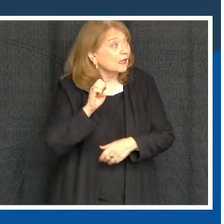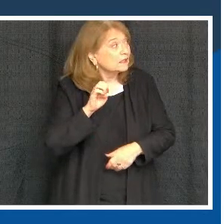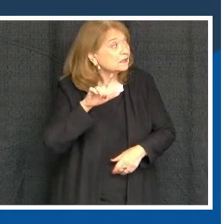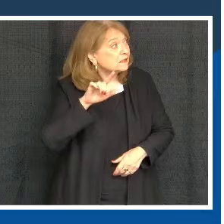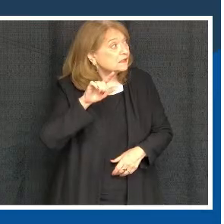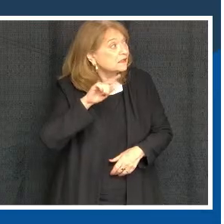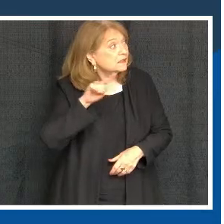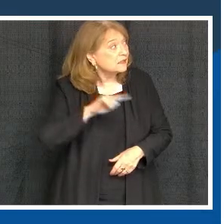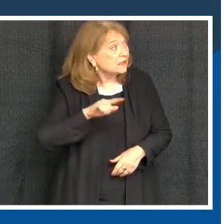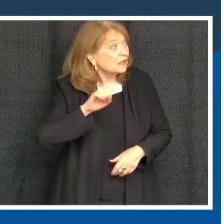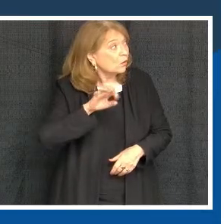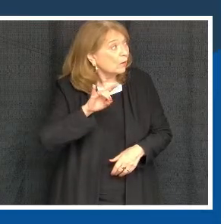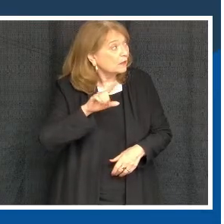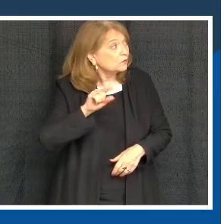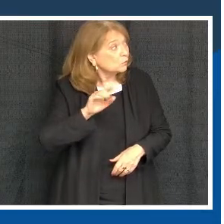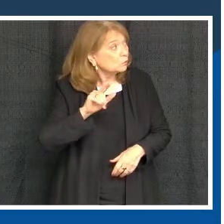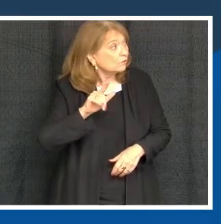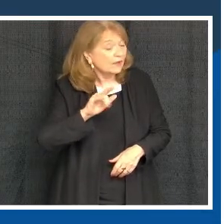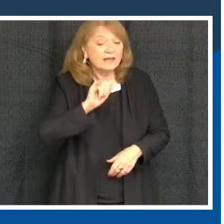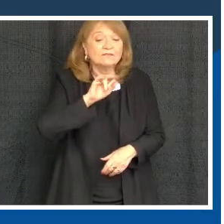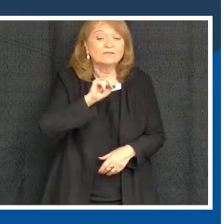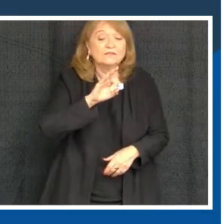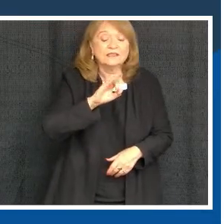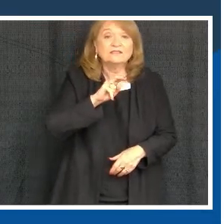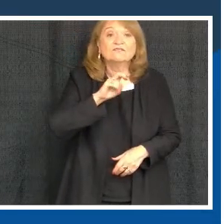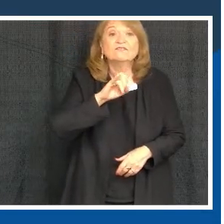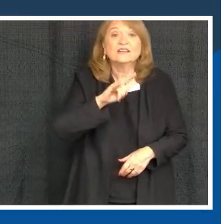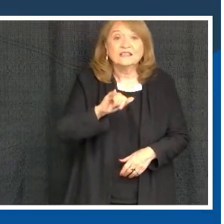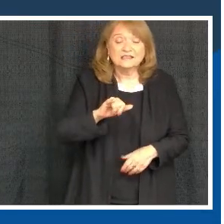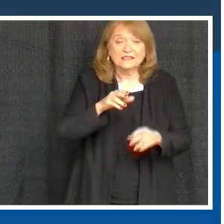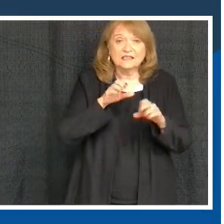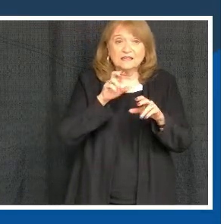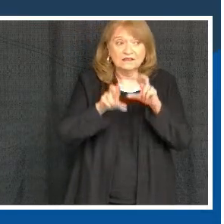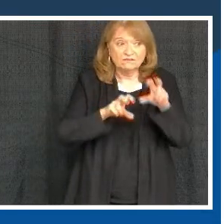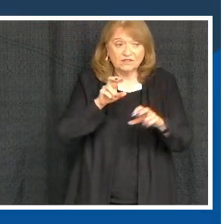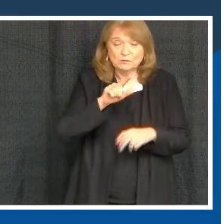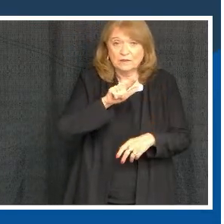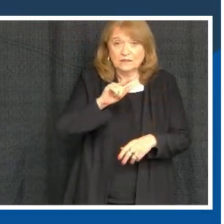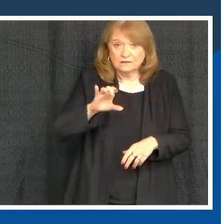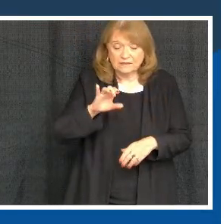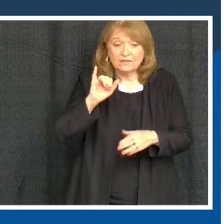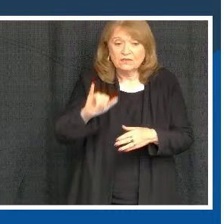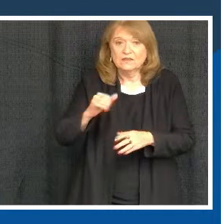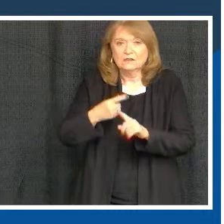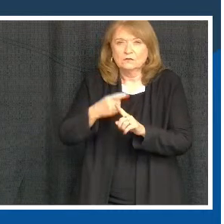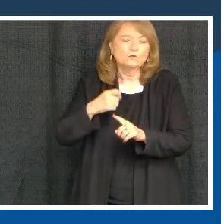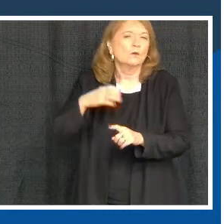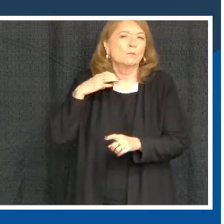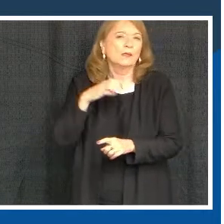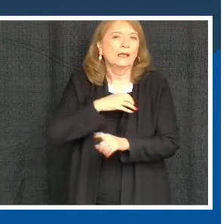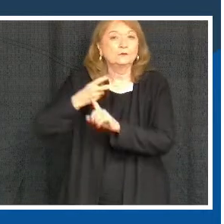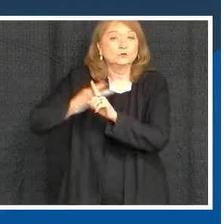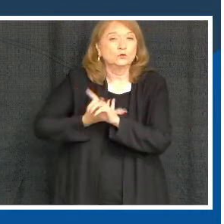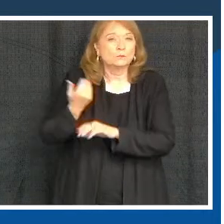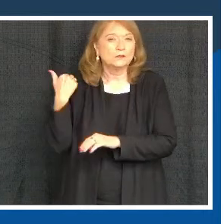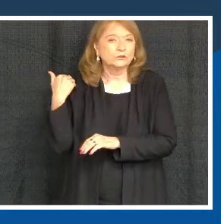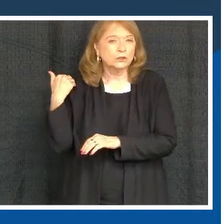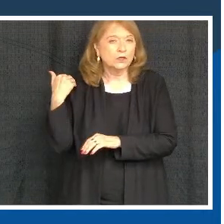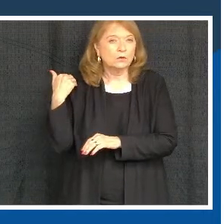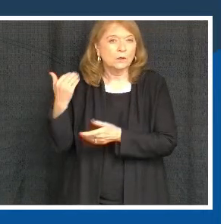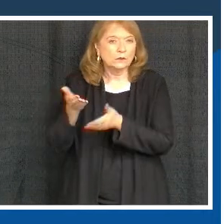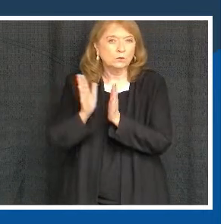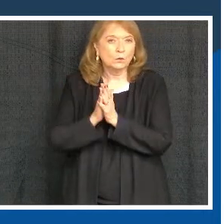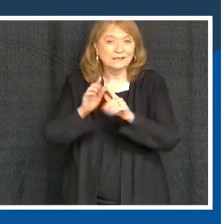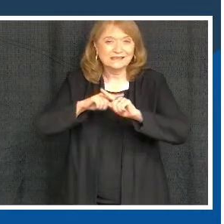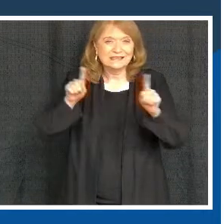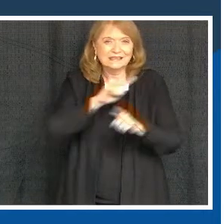2025, application of Infinity Investments LLC. This one was remanded back from the council 2 months ago to request a different zone.